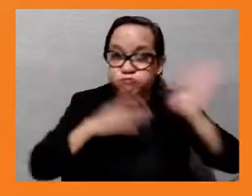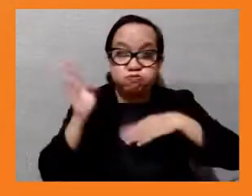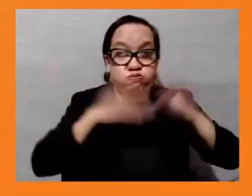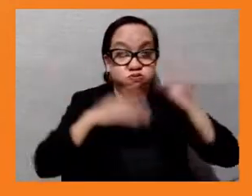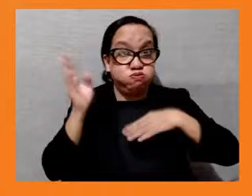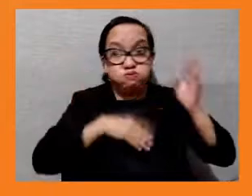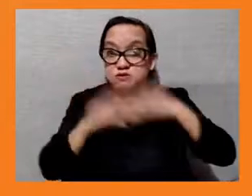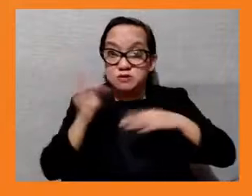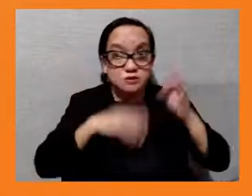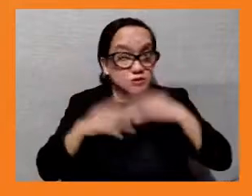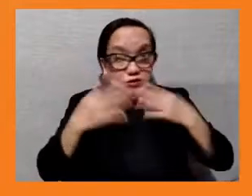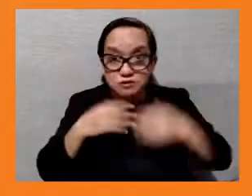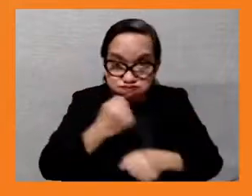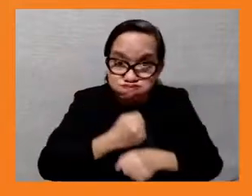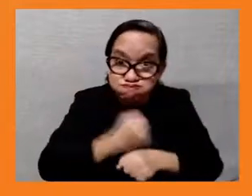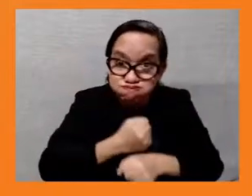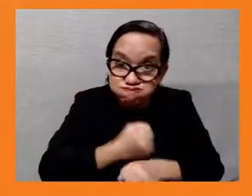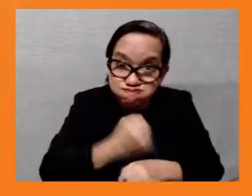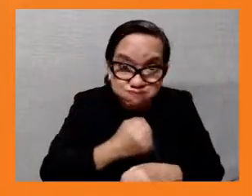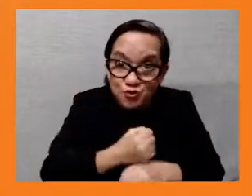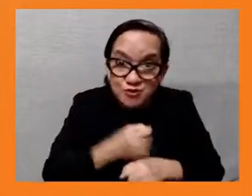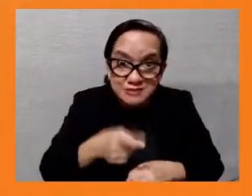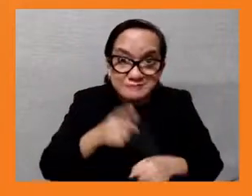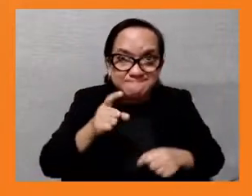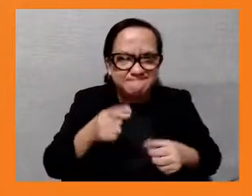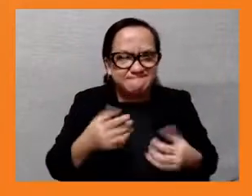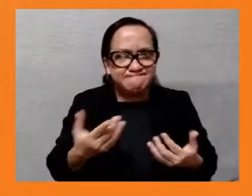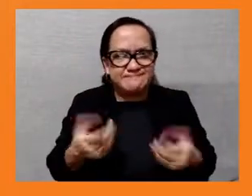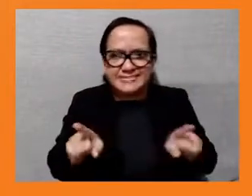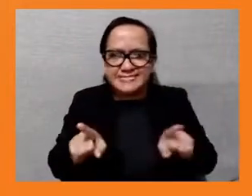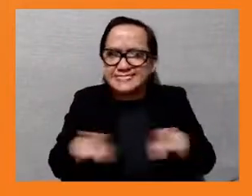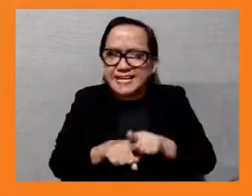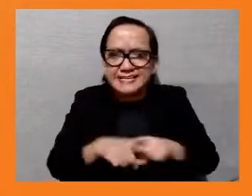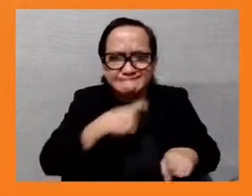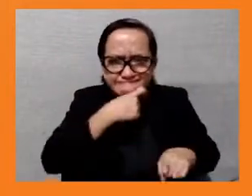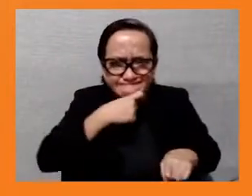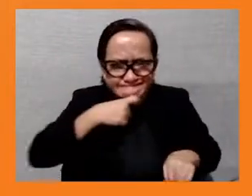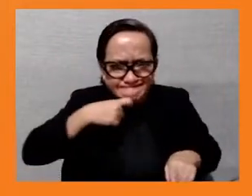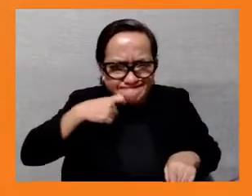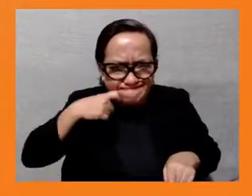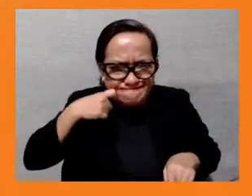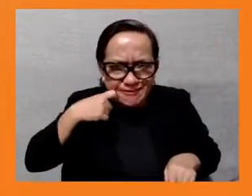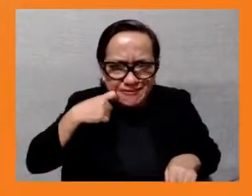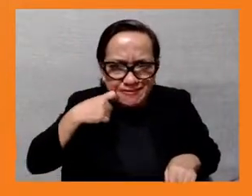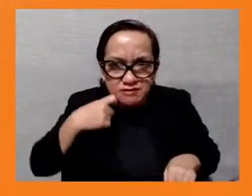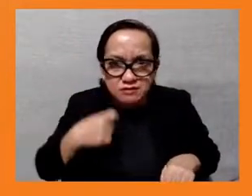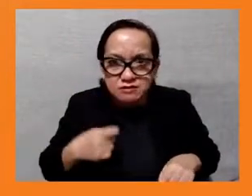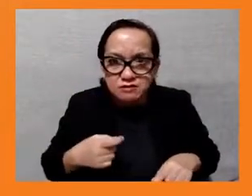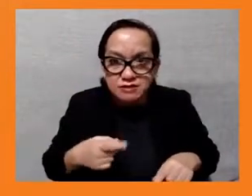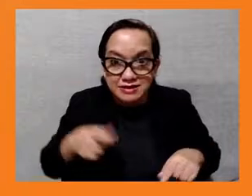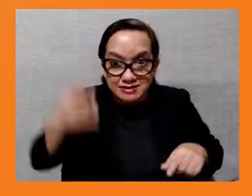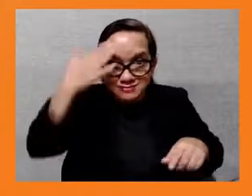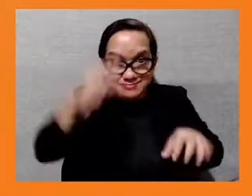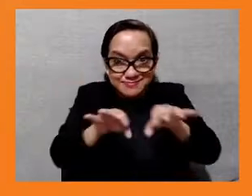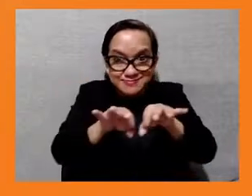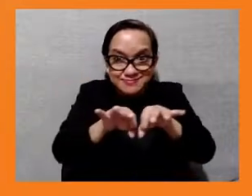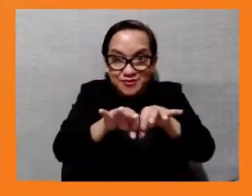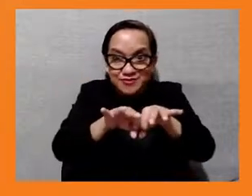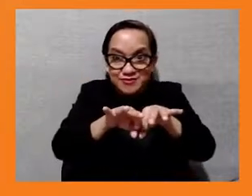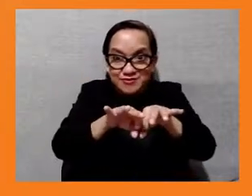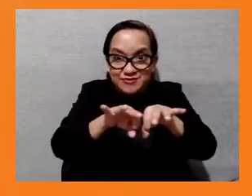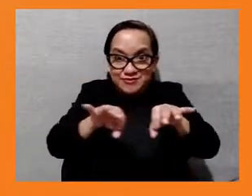totally false. So the issues of the affected community are lack of meaningful consultation